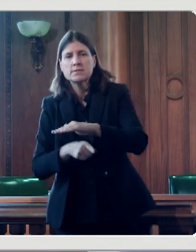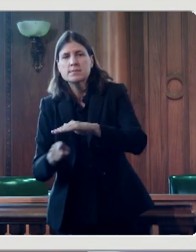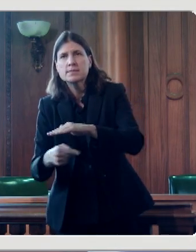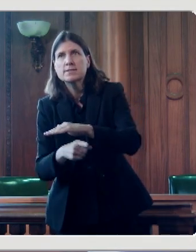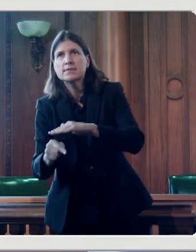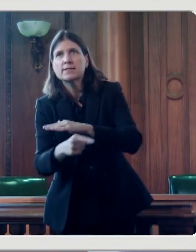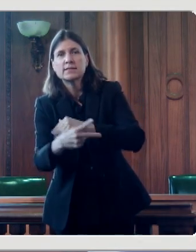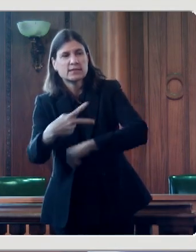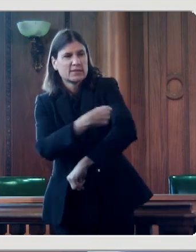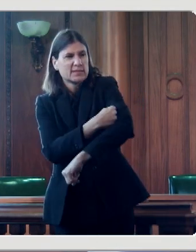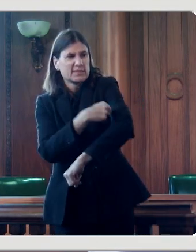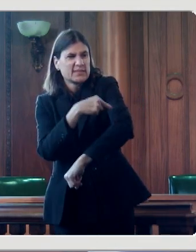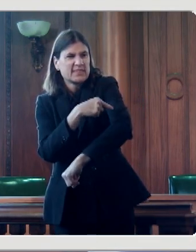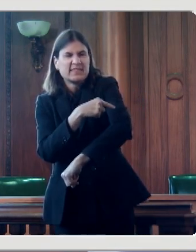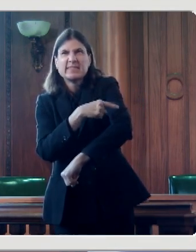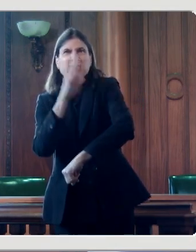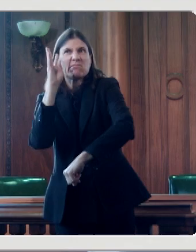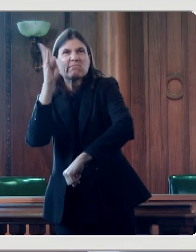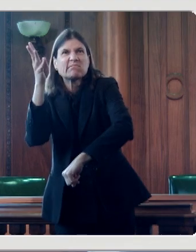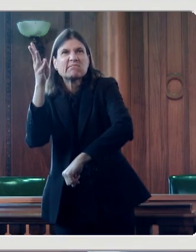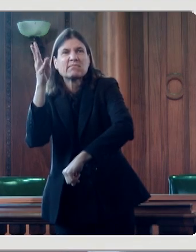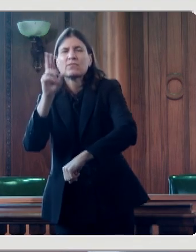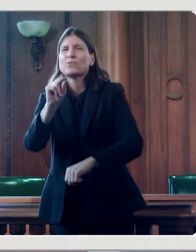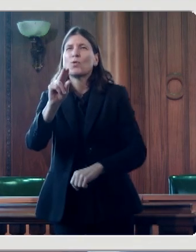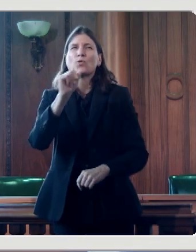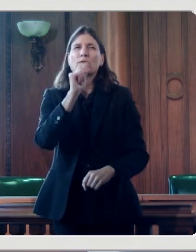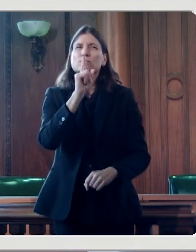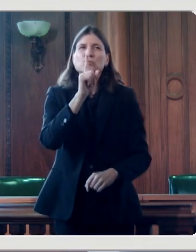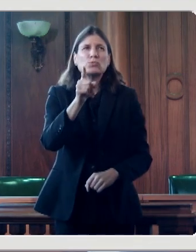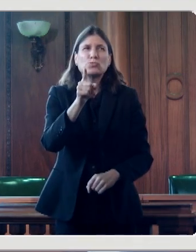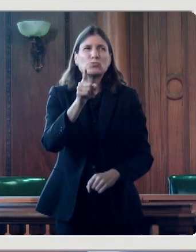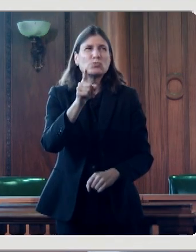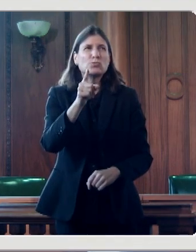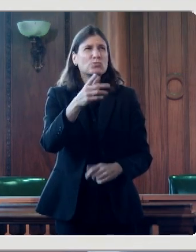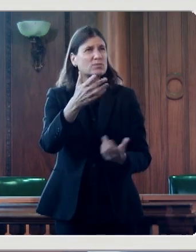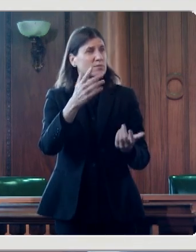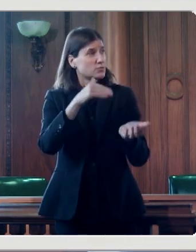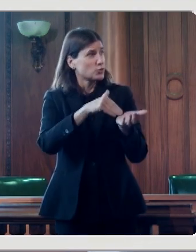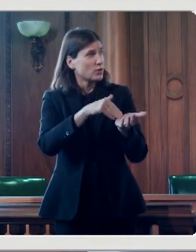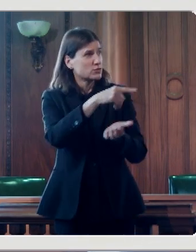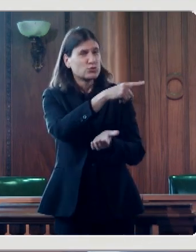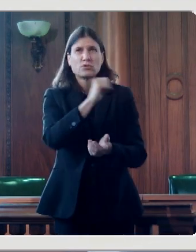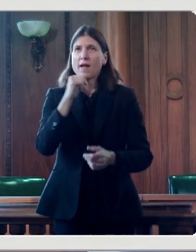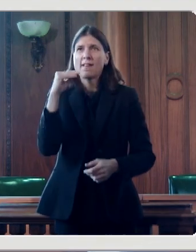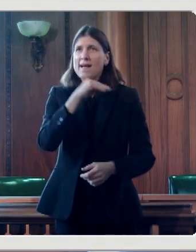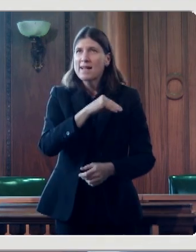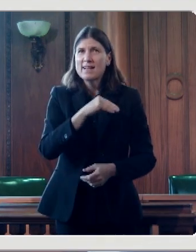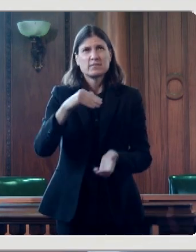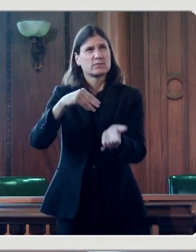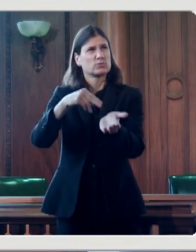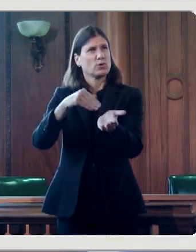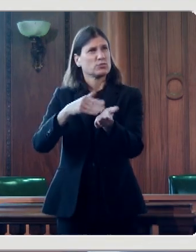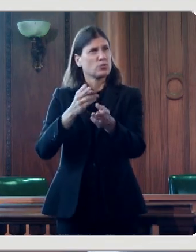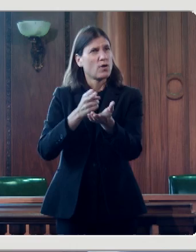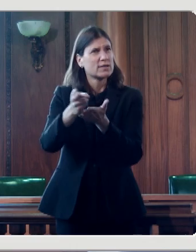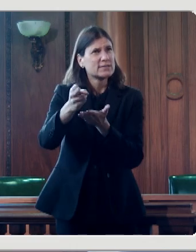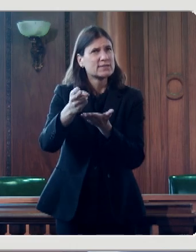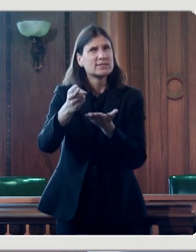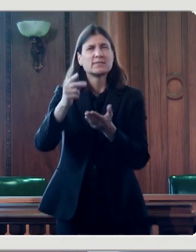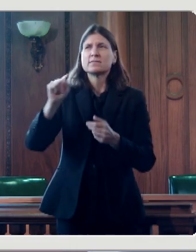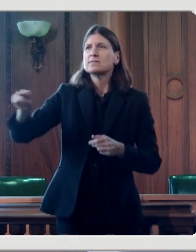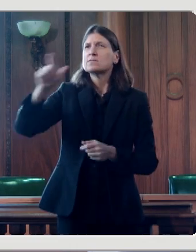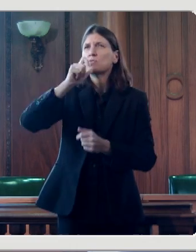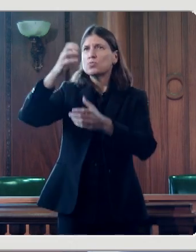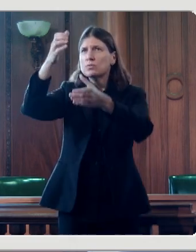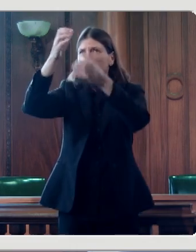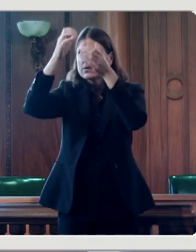the experts and Dr. Kerouac and Dr. Ruse and Commissioner Carlton Harris. Let me give